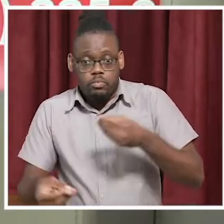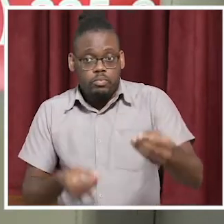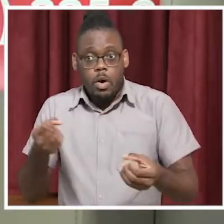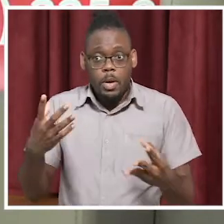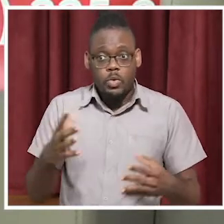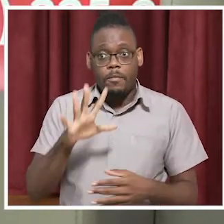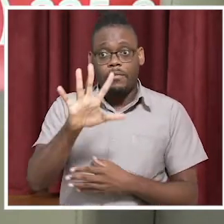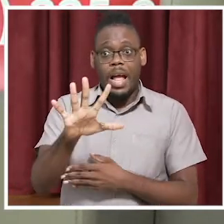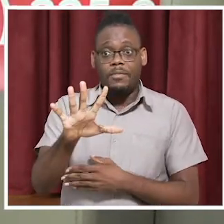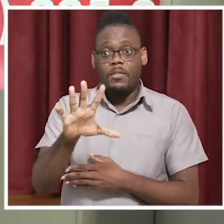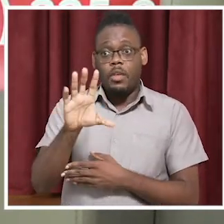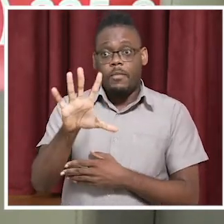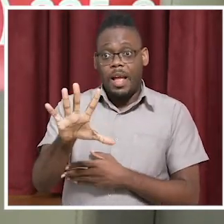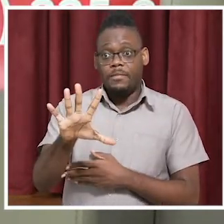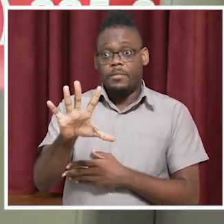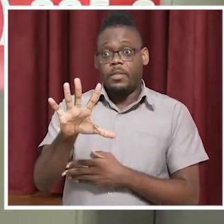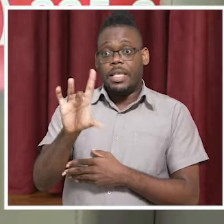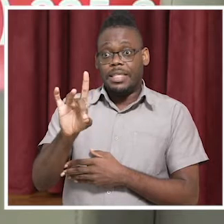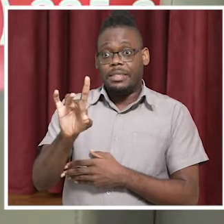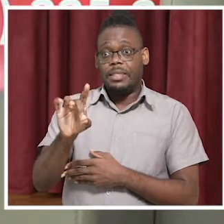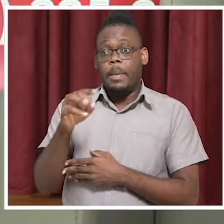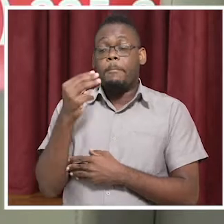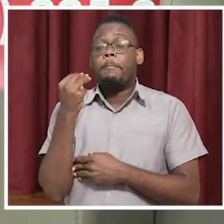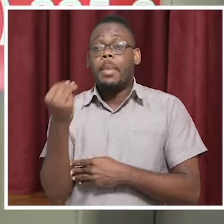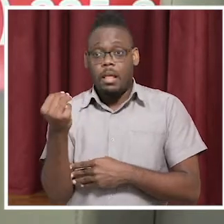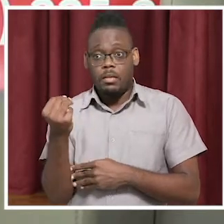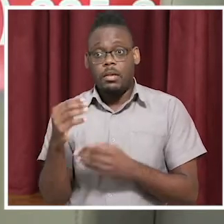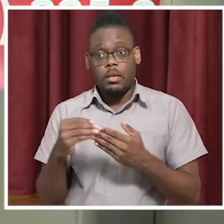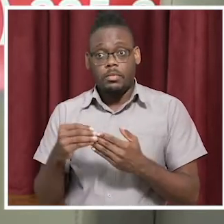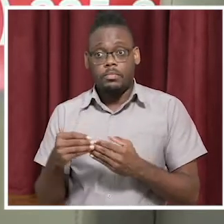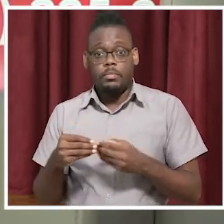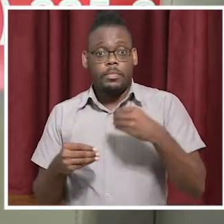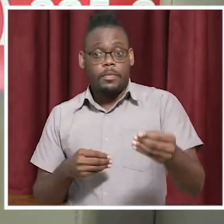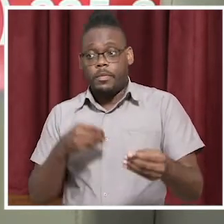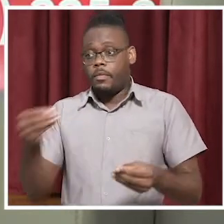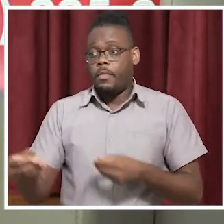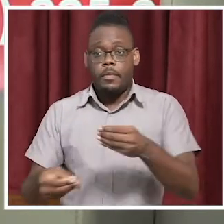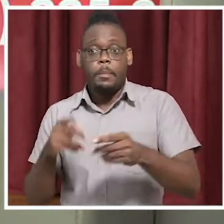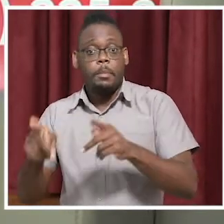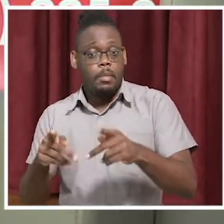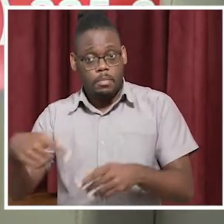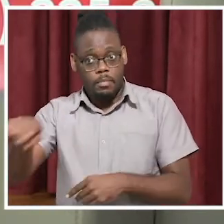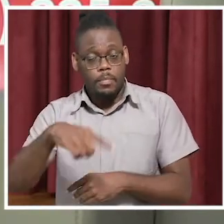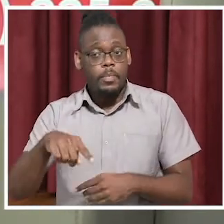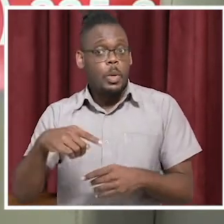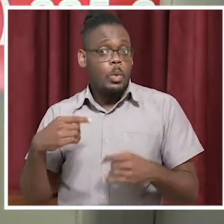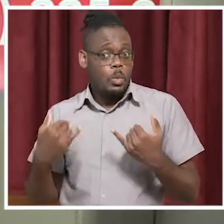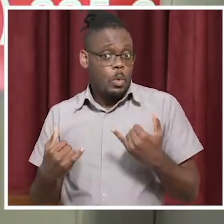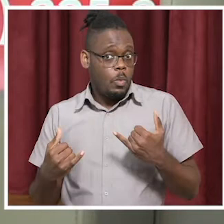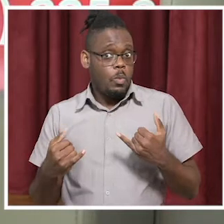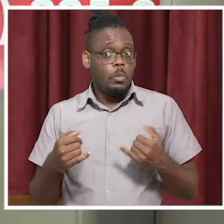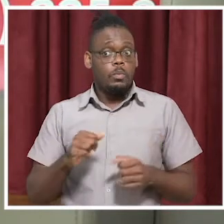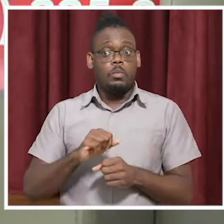and rising over the last 5 years. Okay. Now, with the impact of COVID, we would have had to pause